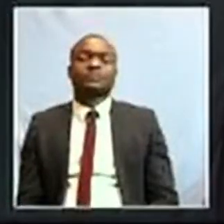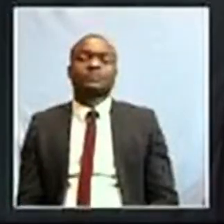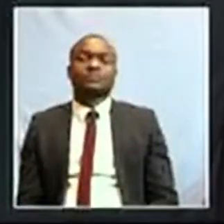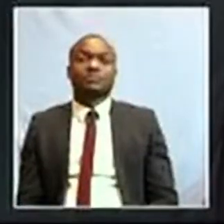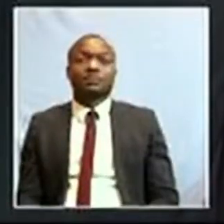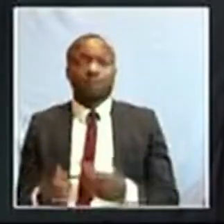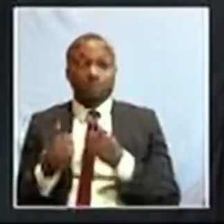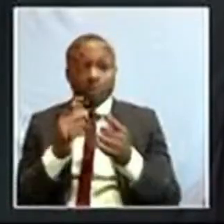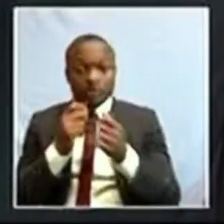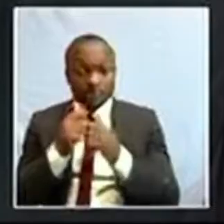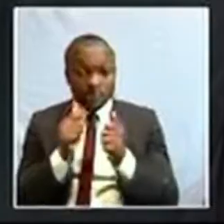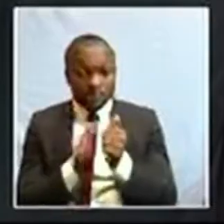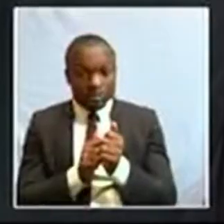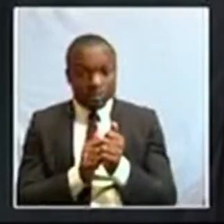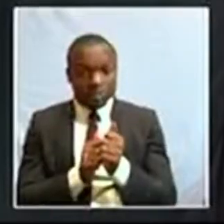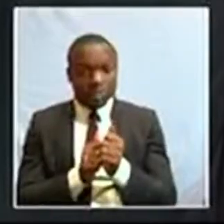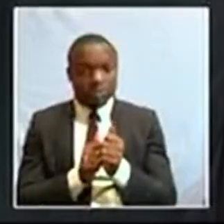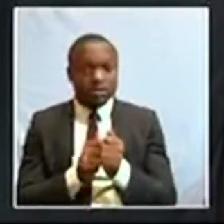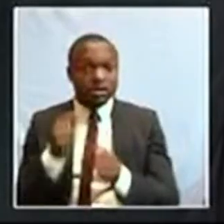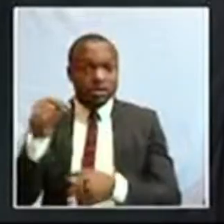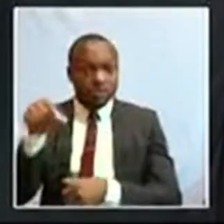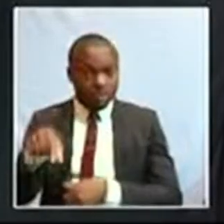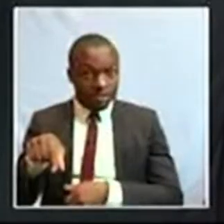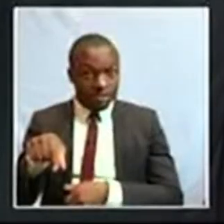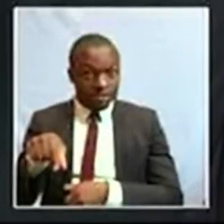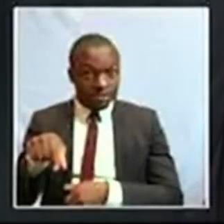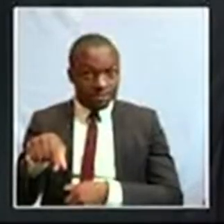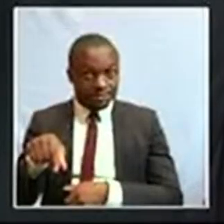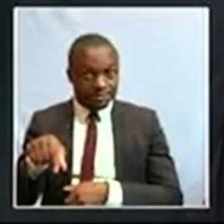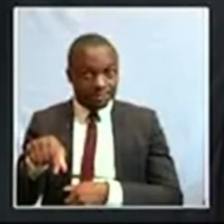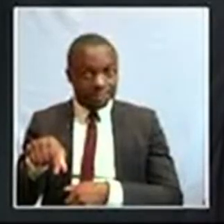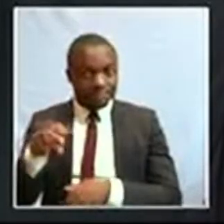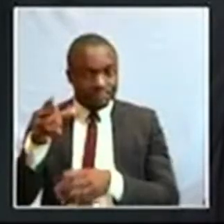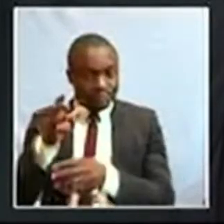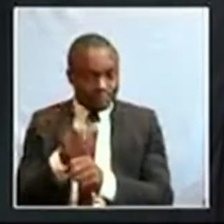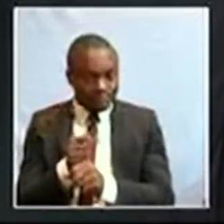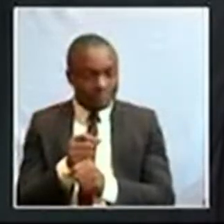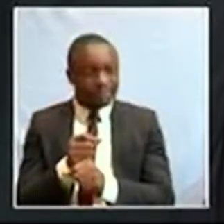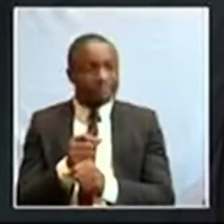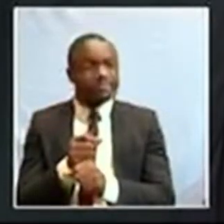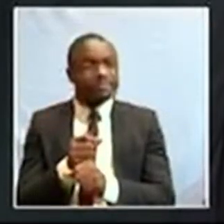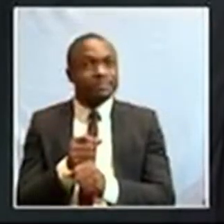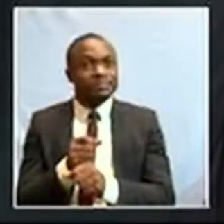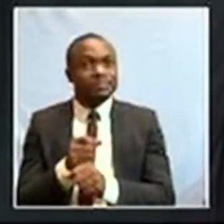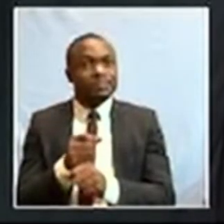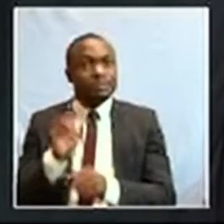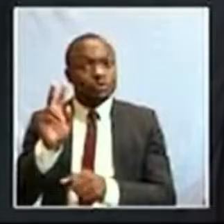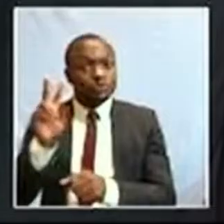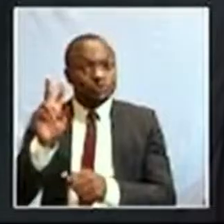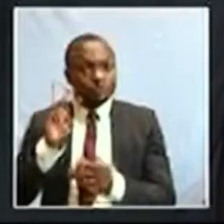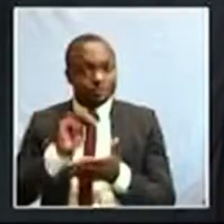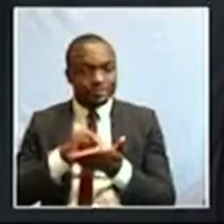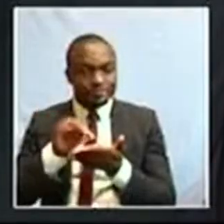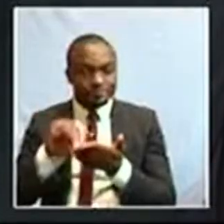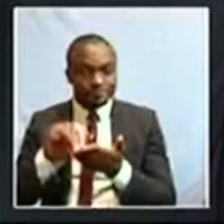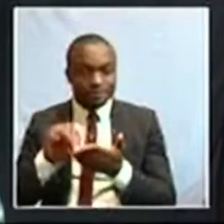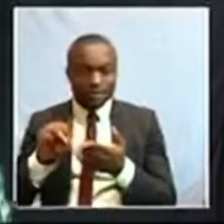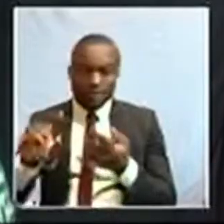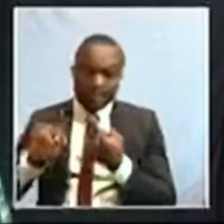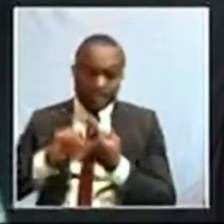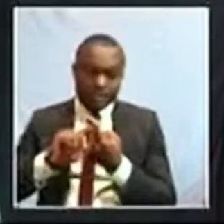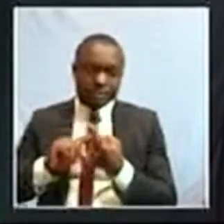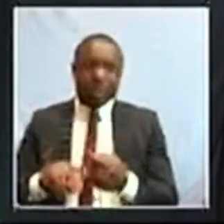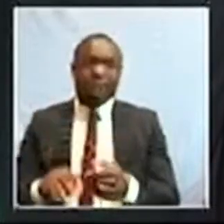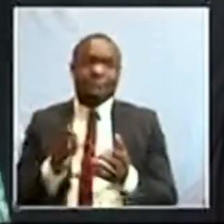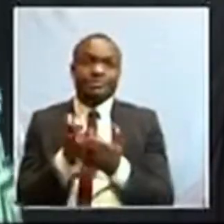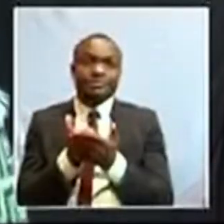Then we talk about quarterly. Quarterly, we received about 2 million plus. Okay.